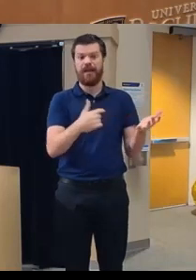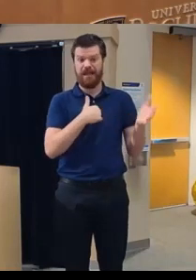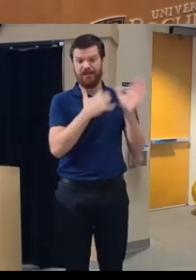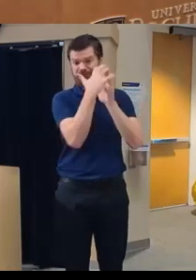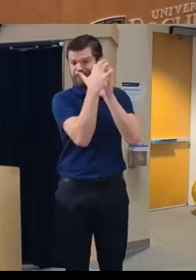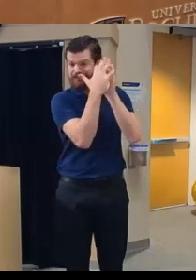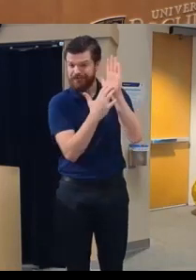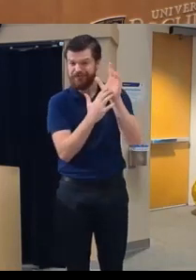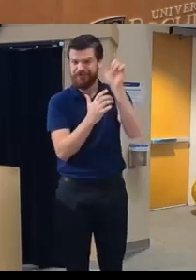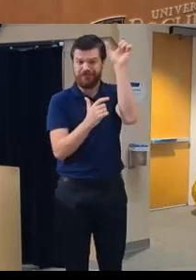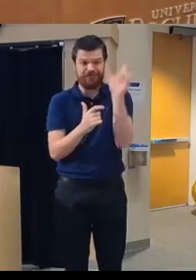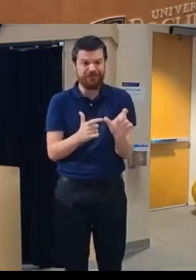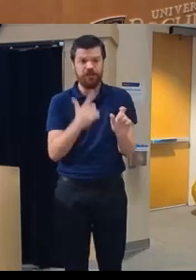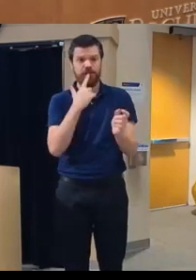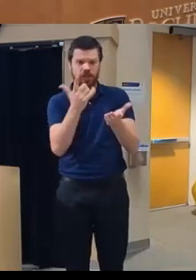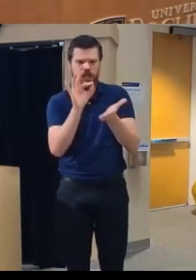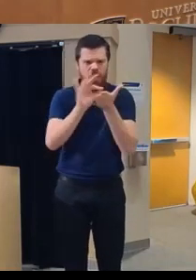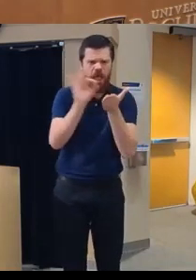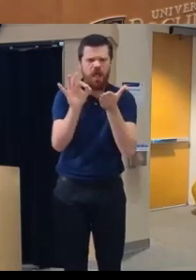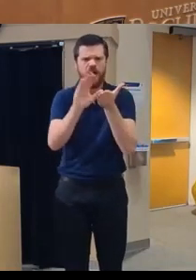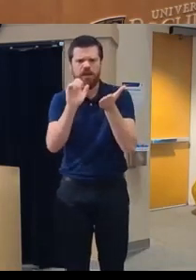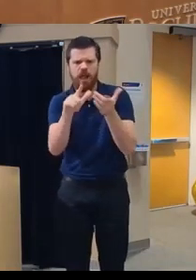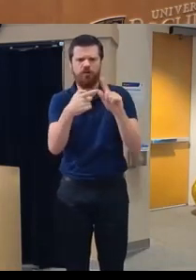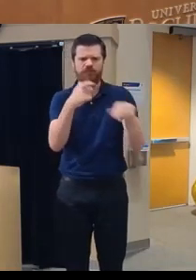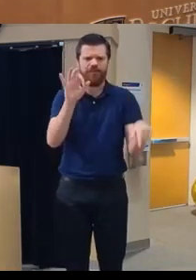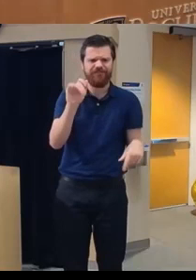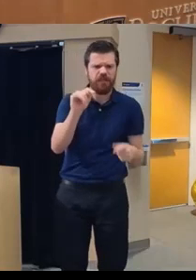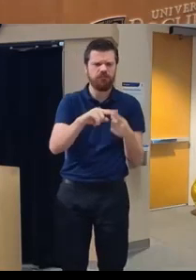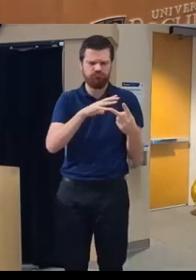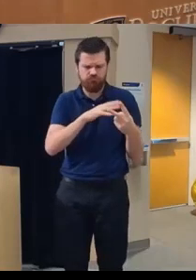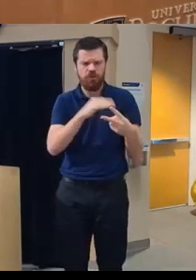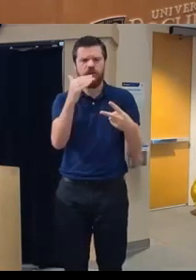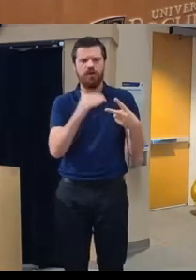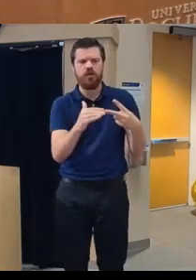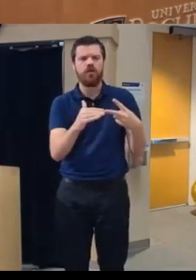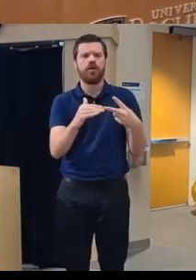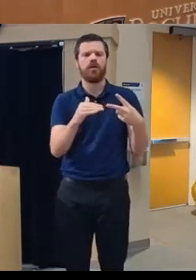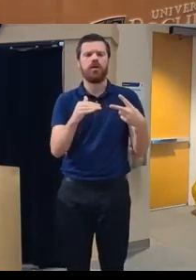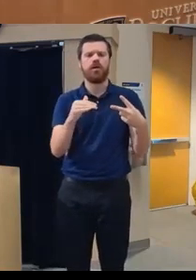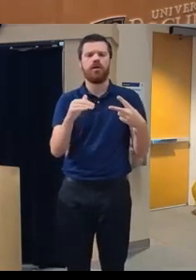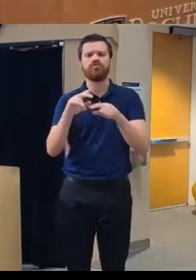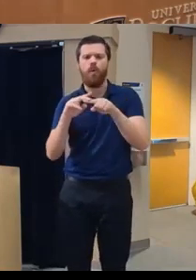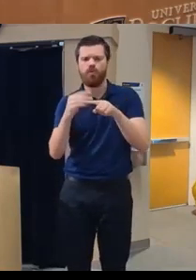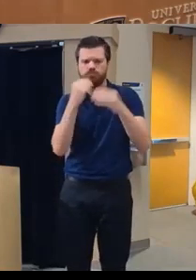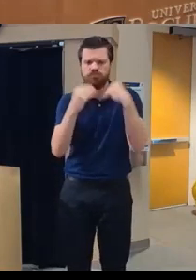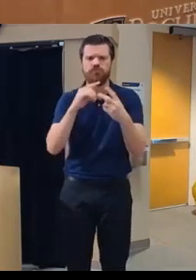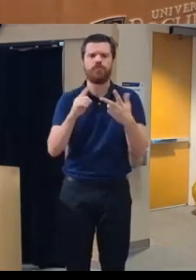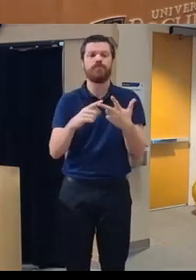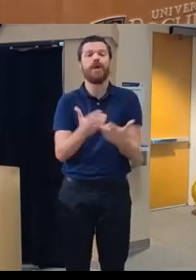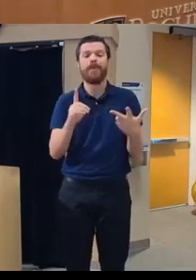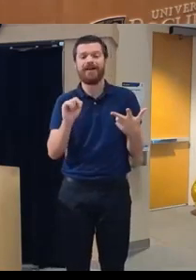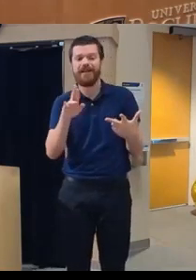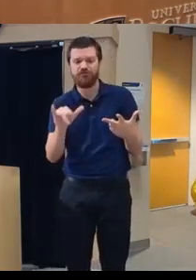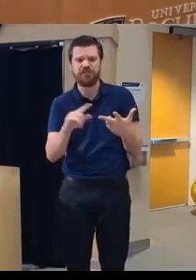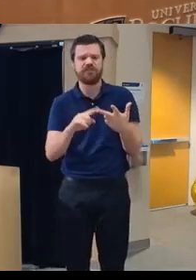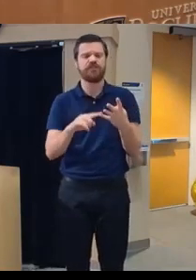of them here, and like counting calories from fat and sodium intake and how much dairy